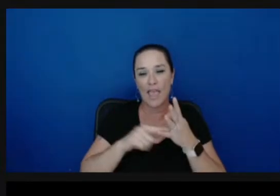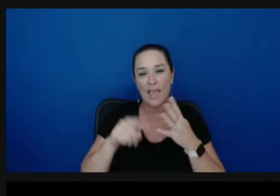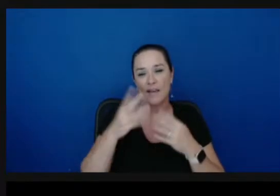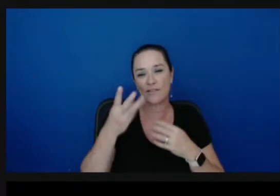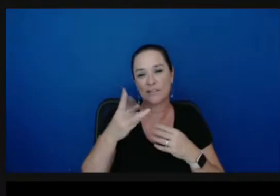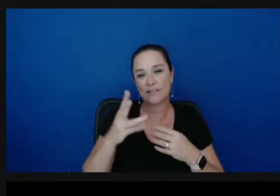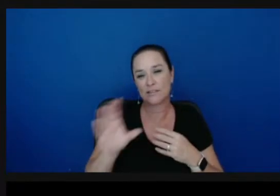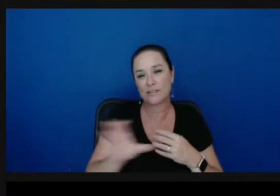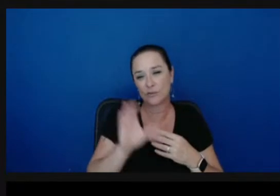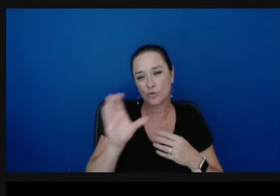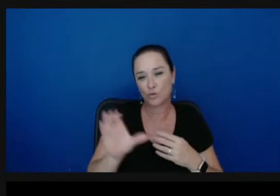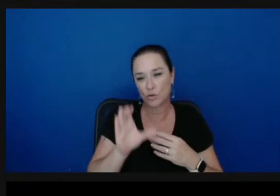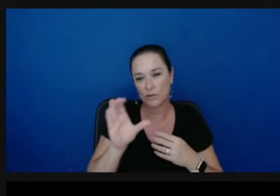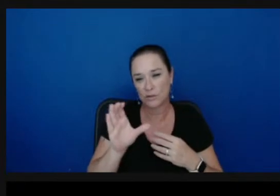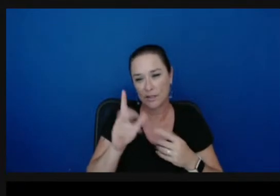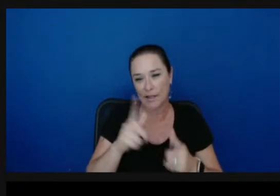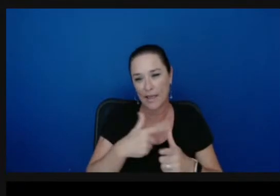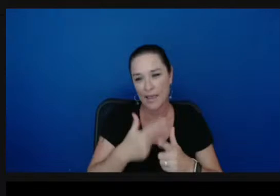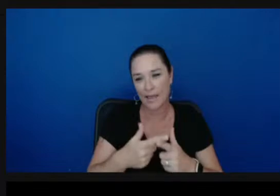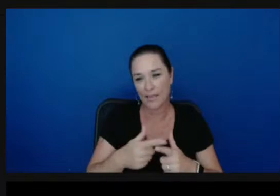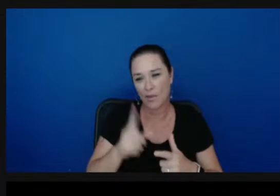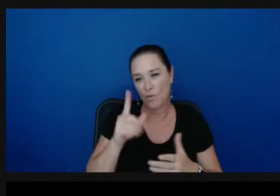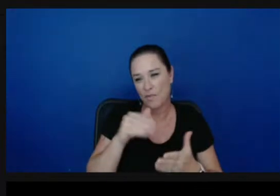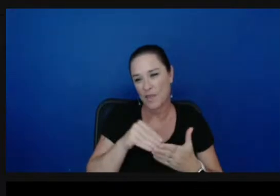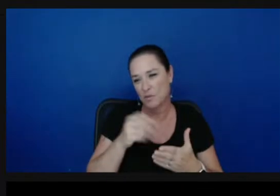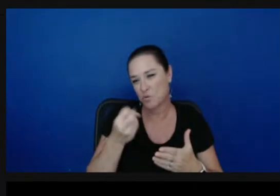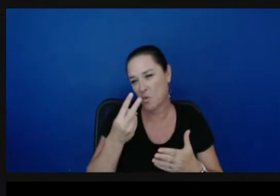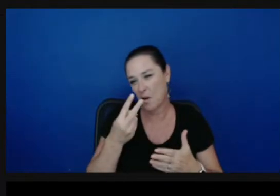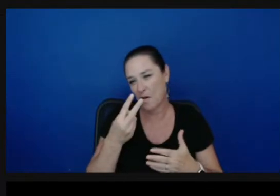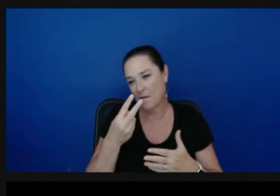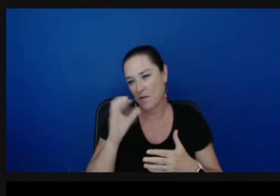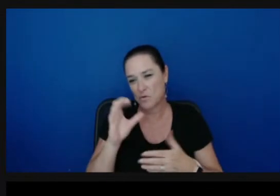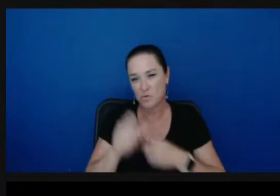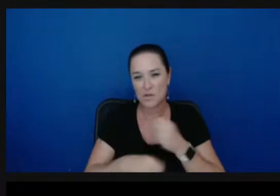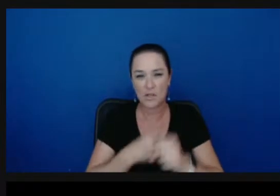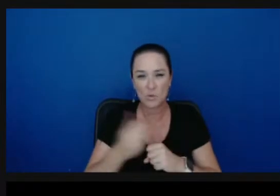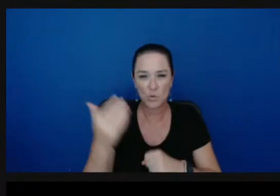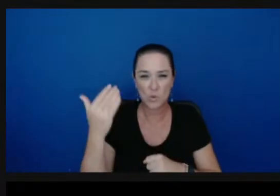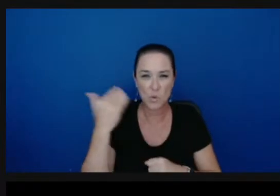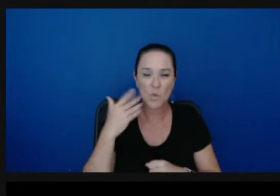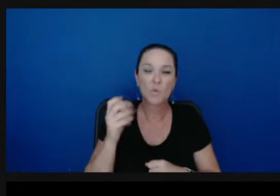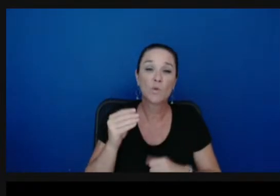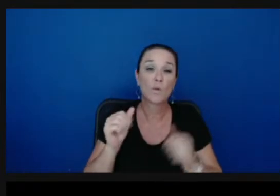from 1,200 years ago, also in here. So you can see quite